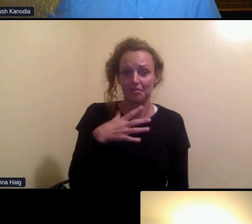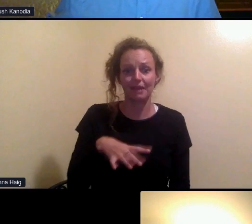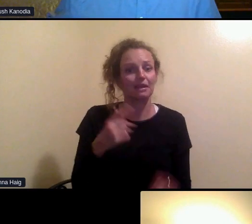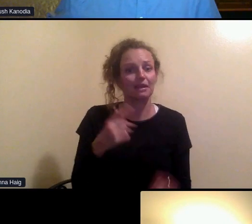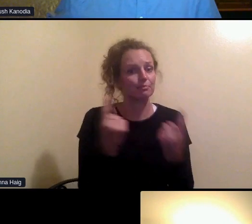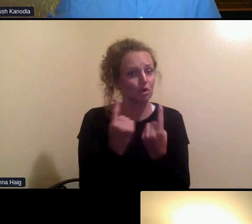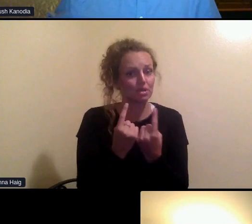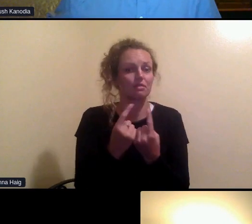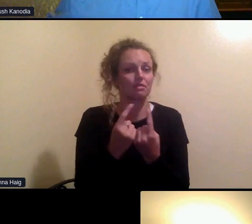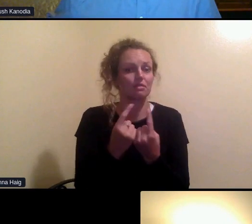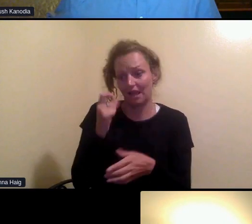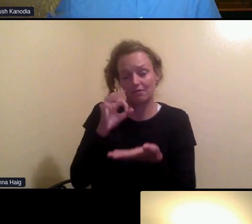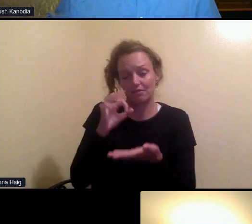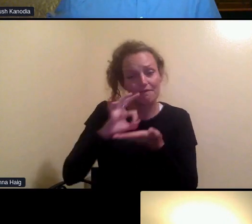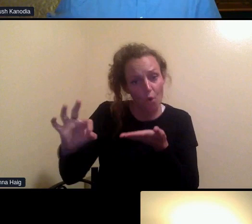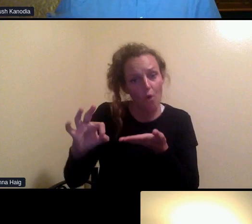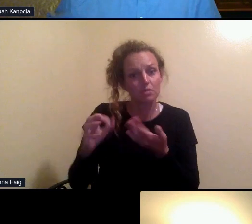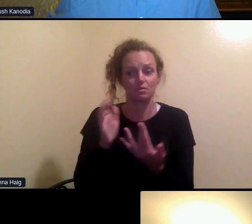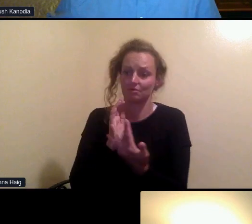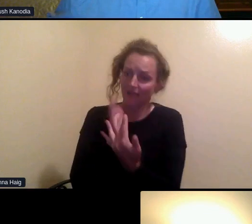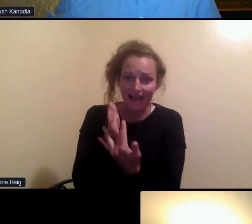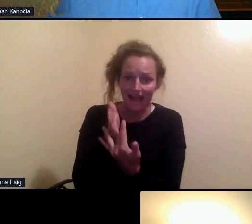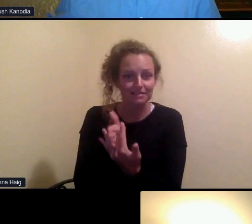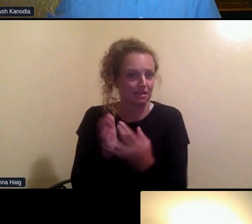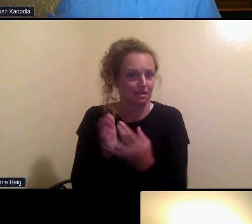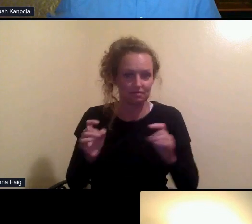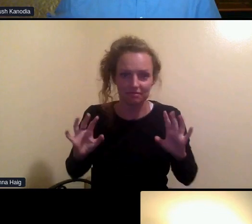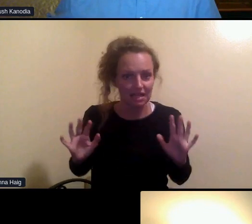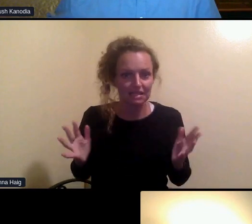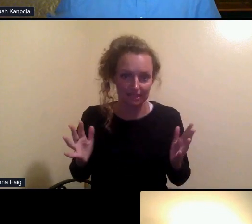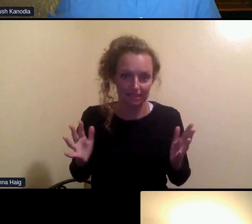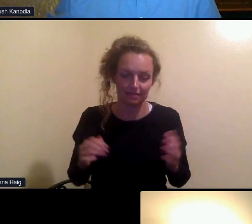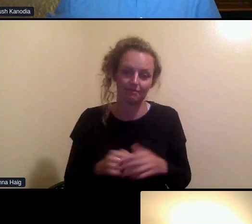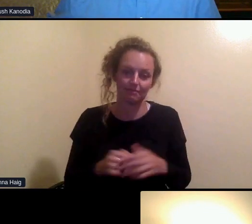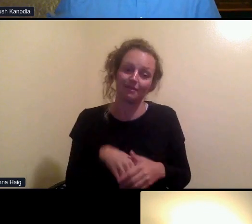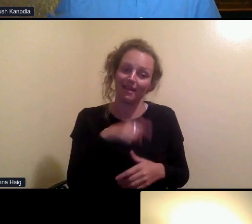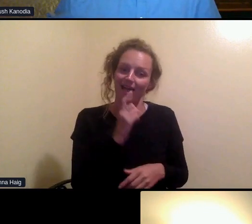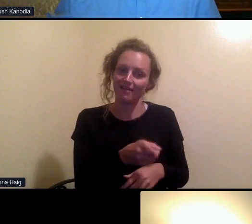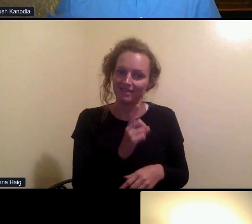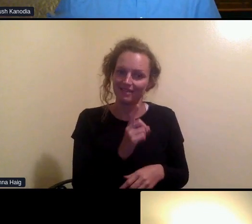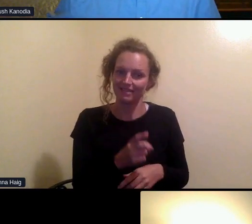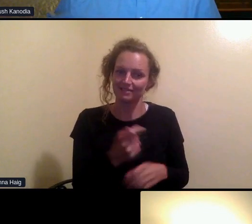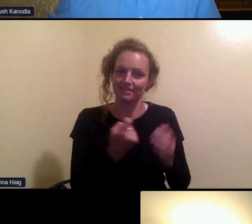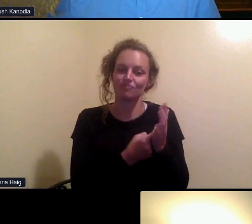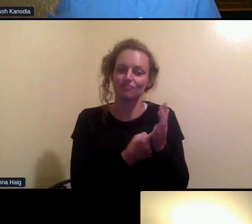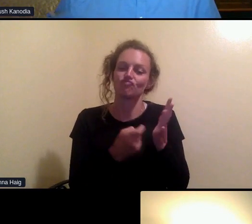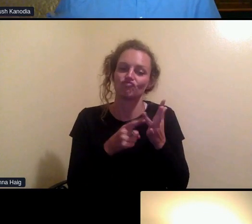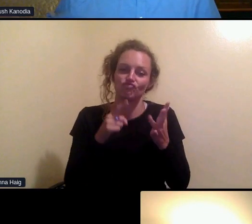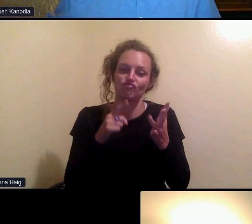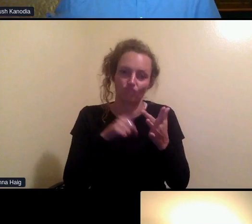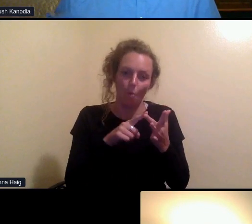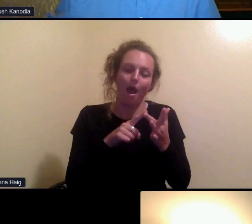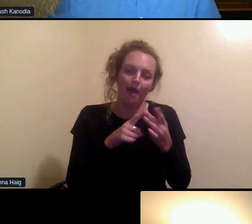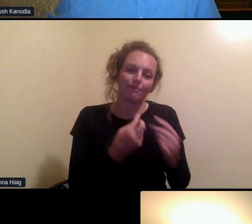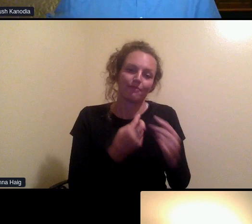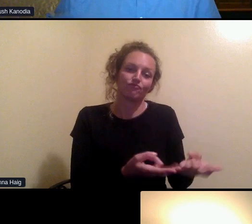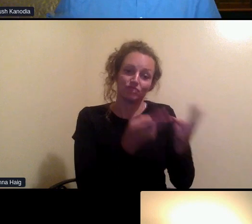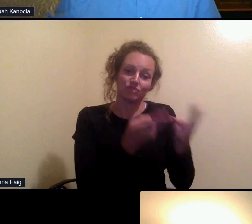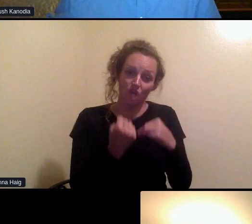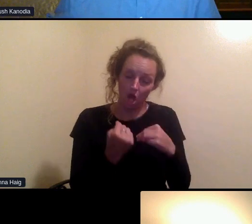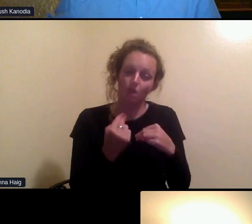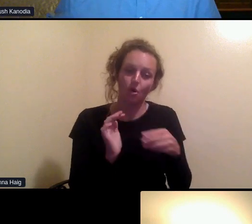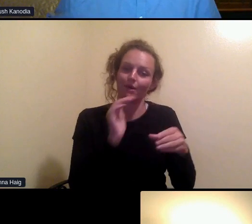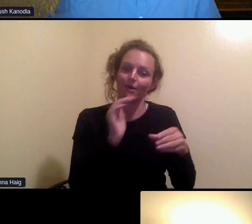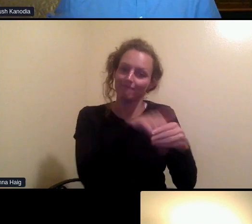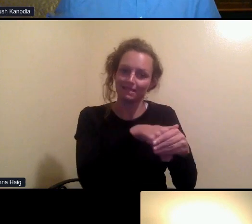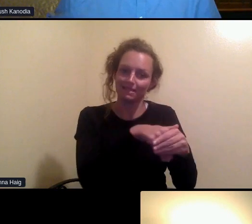accessible. And this is the return on investment you can deliver by supporting ventures that are being supported